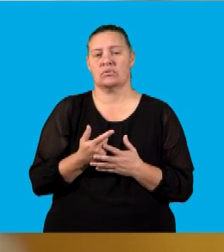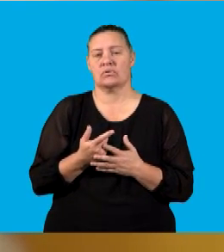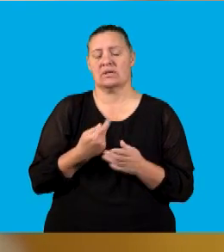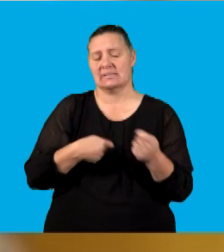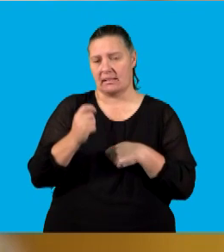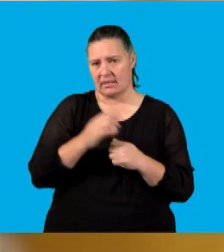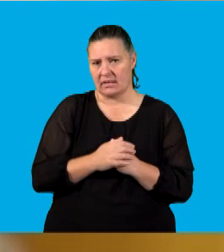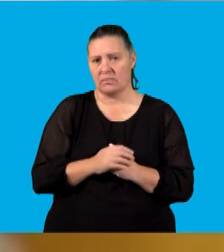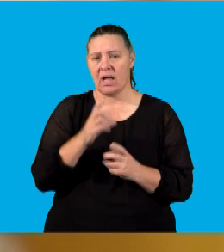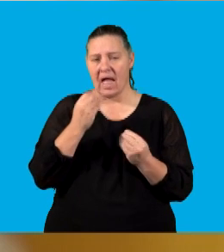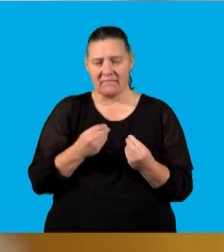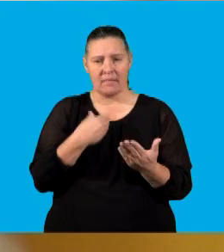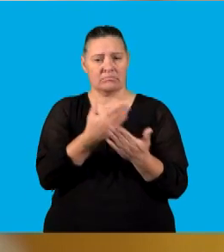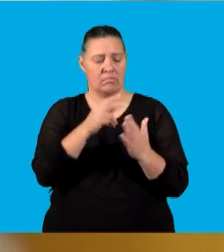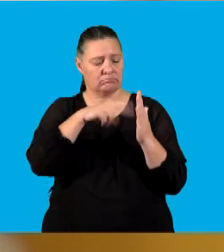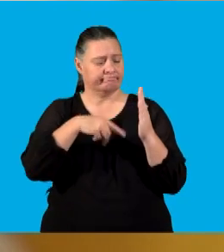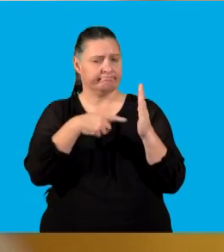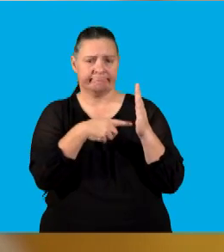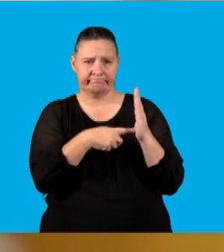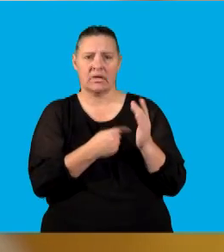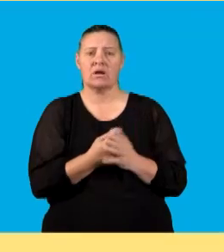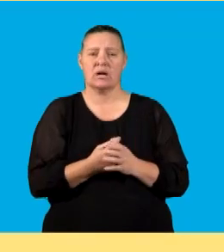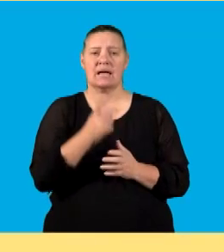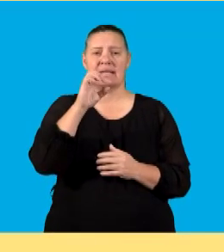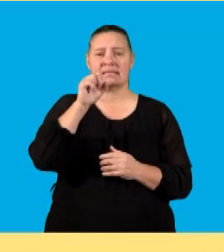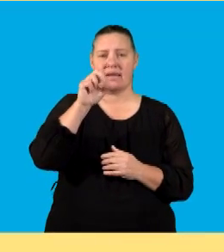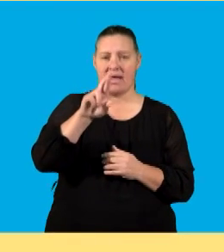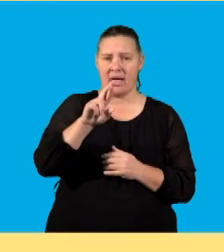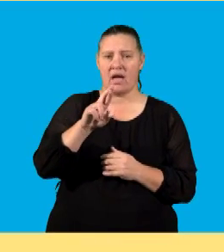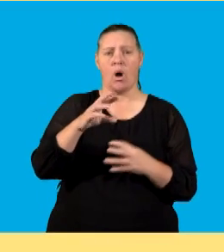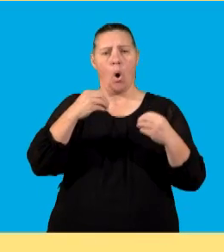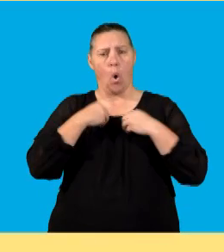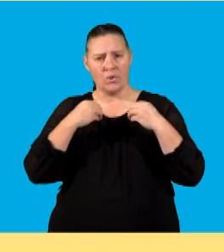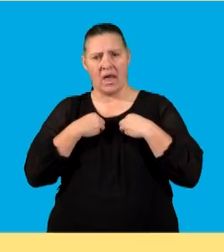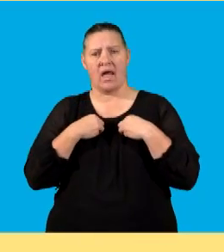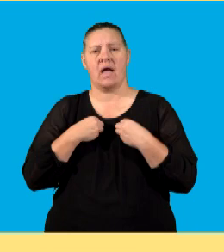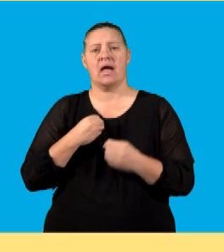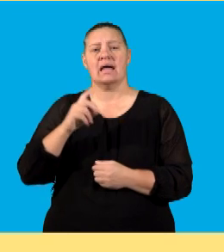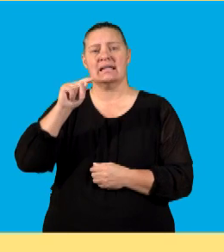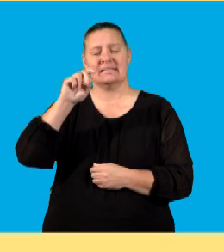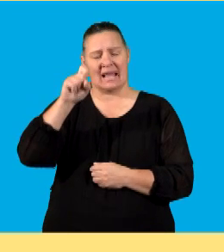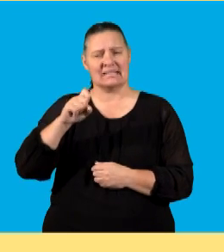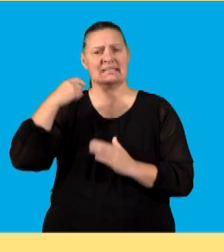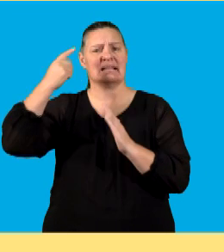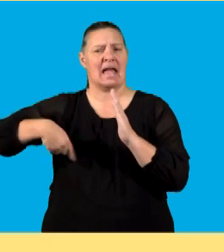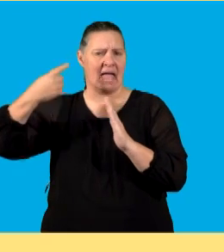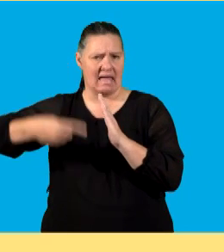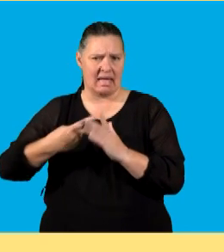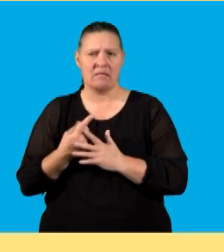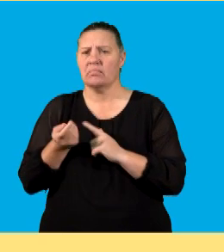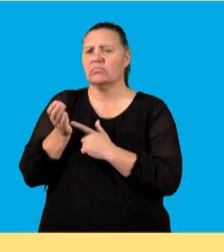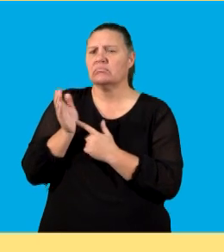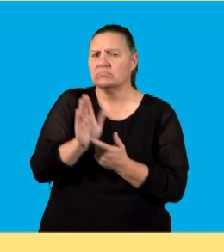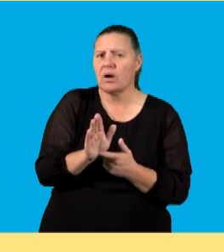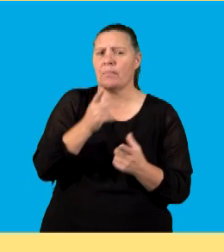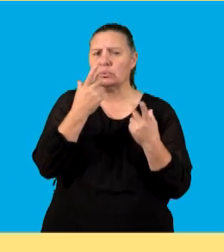With me here, I have an application question which reads, Dexter, the owner of Dex Tires, has asked you to do some calculations